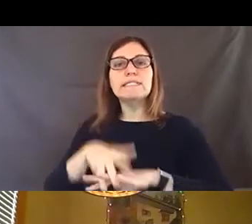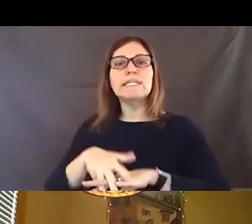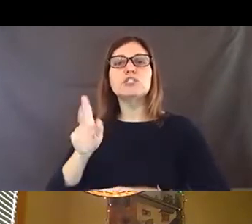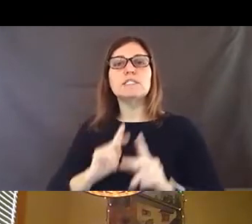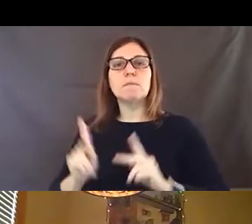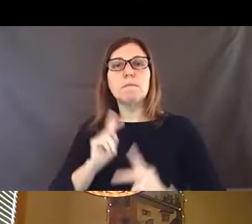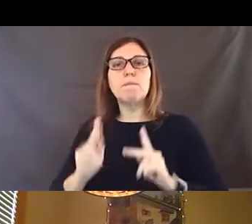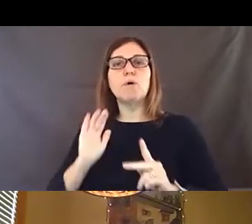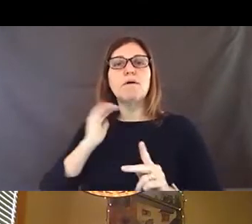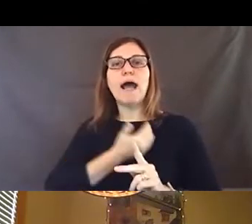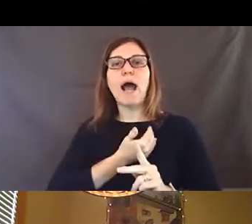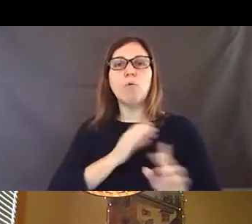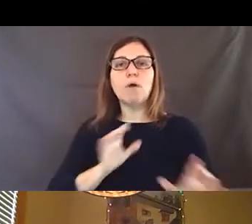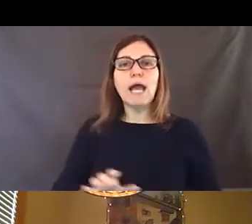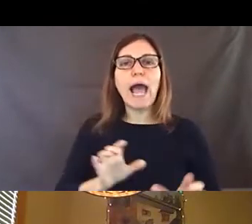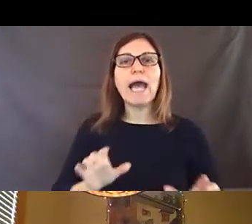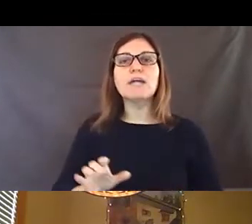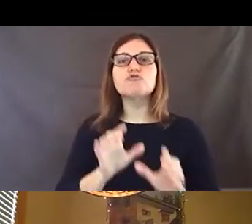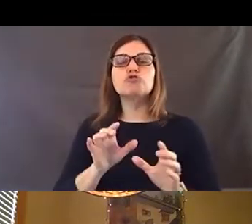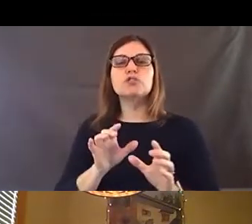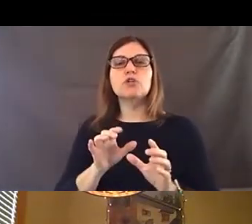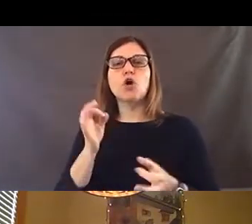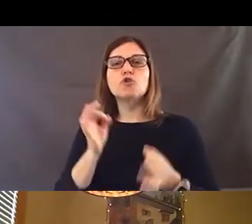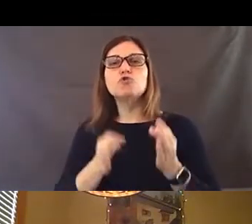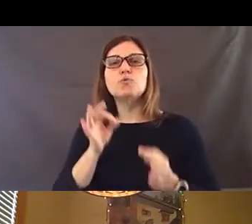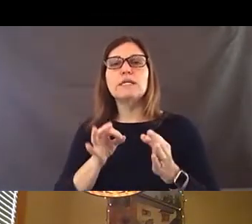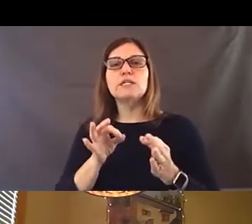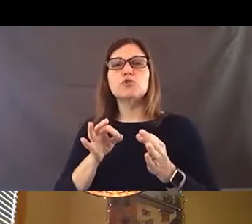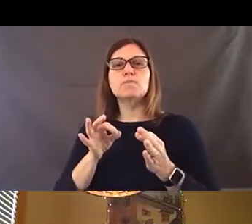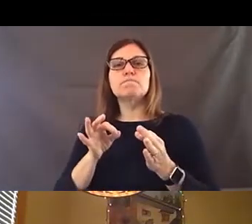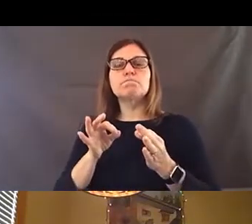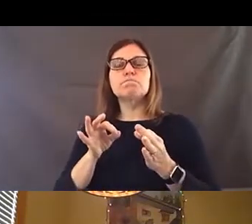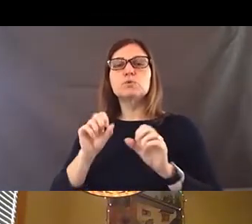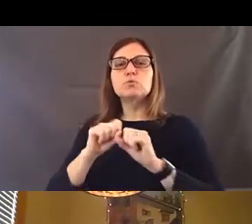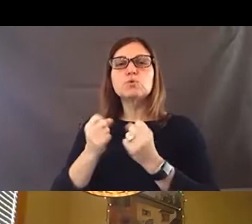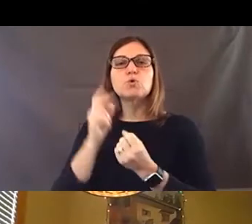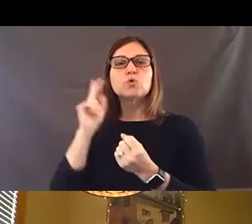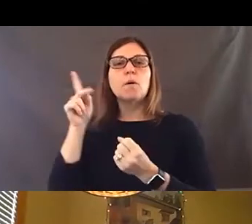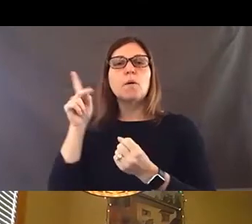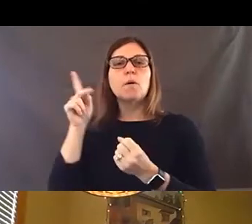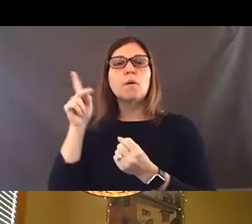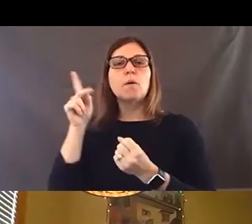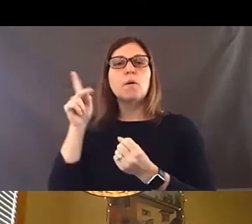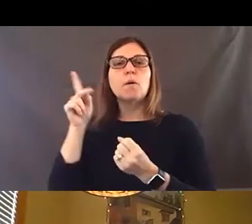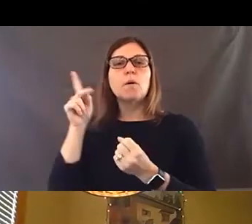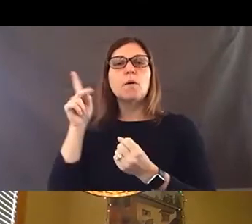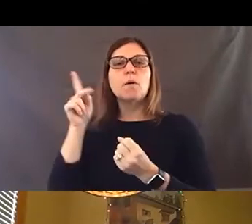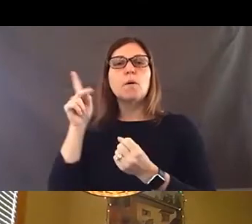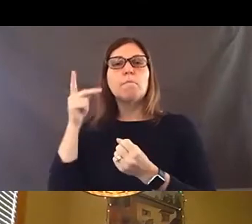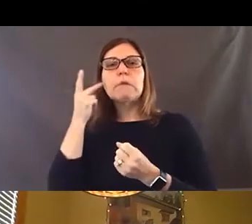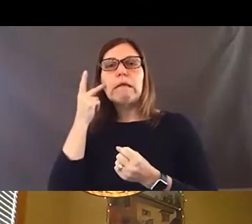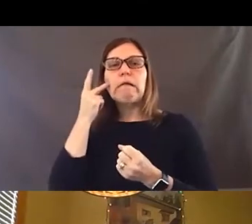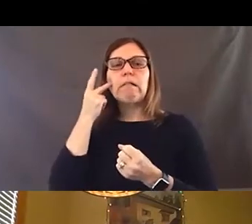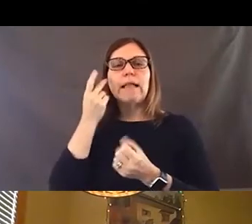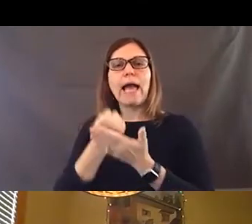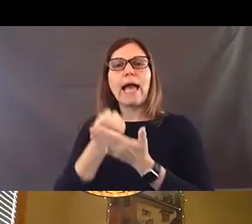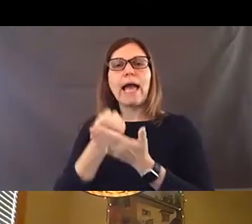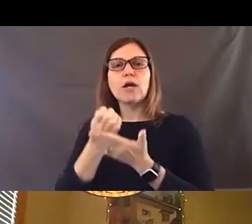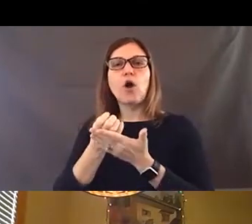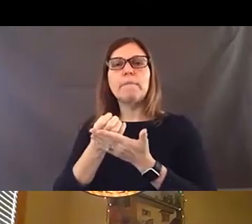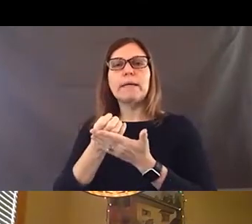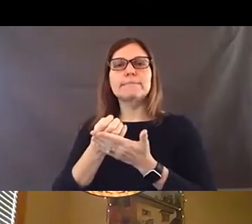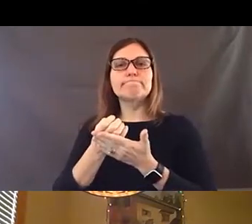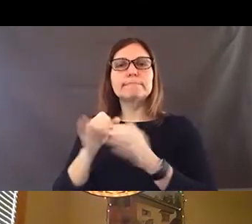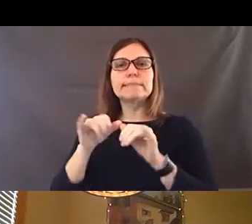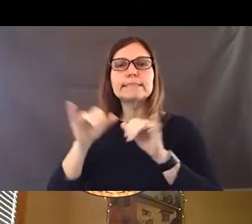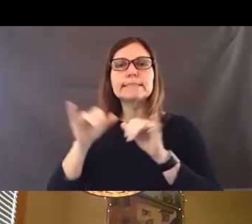our judicial, social, political, and economic systems and institutions, to our own cultures, and to profess and practice our